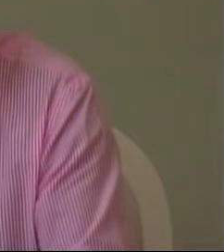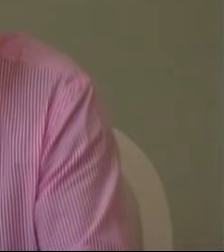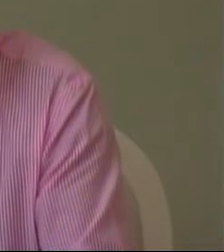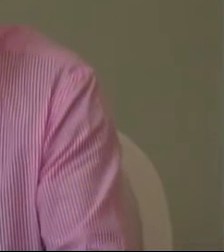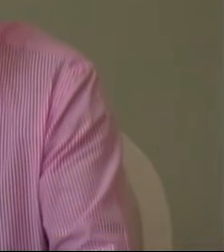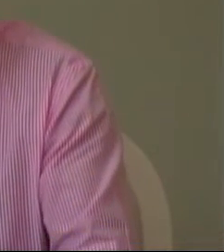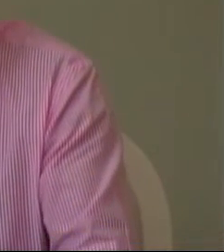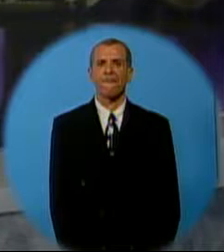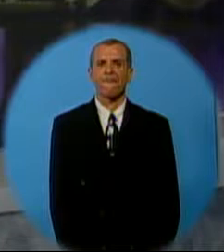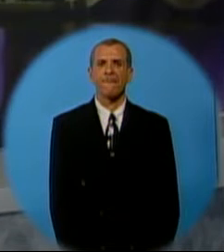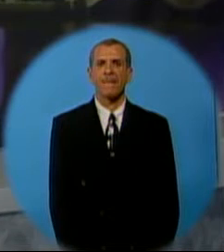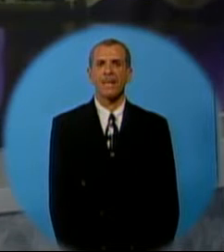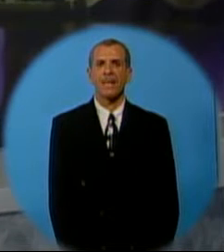unit.